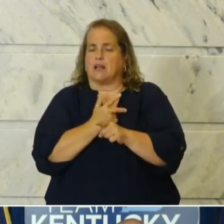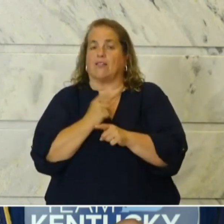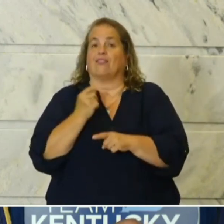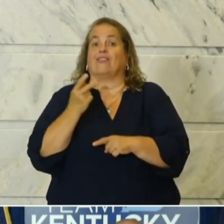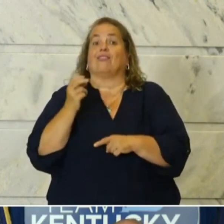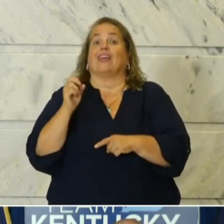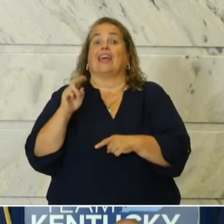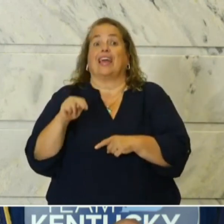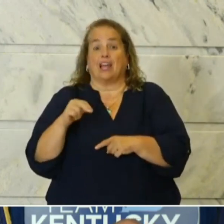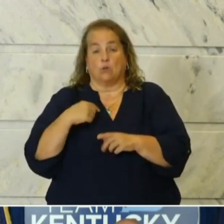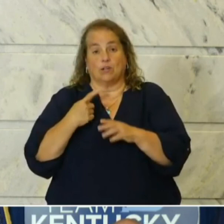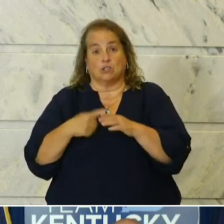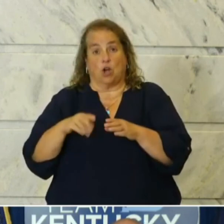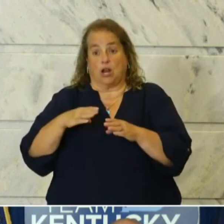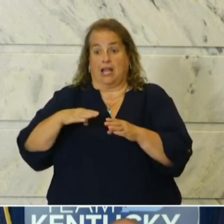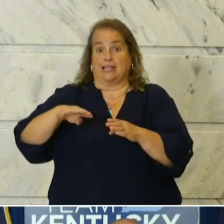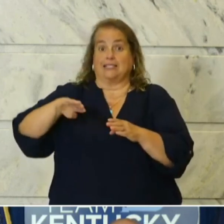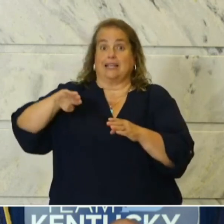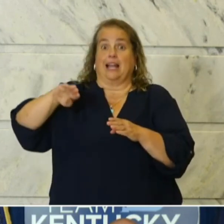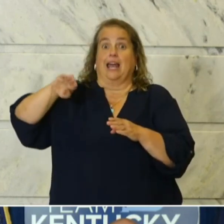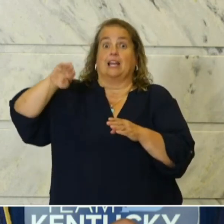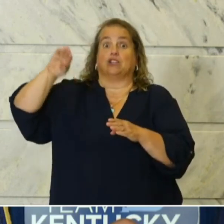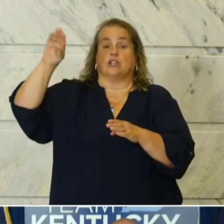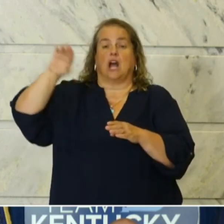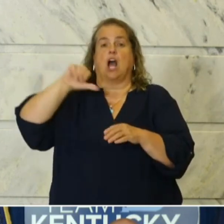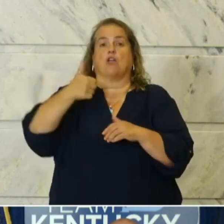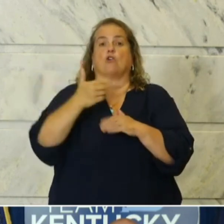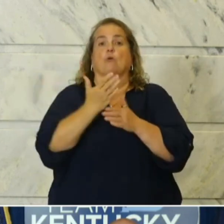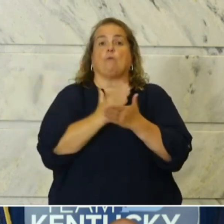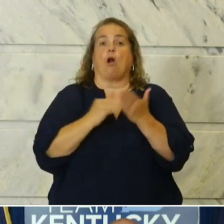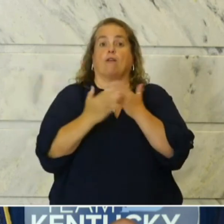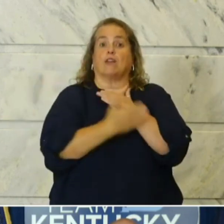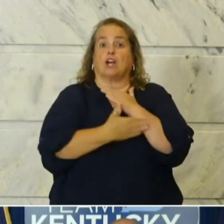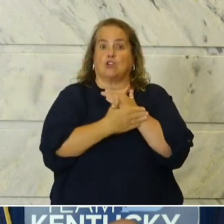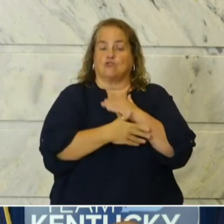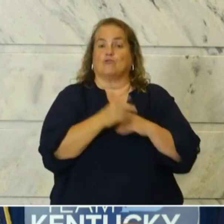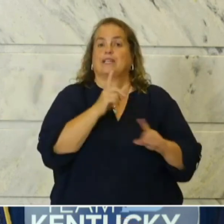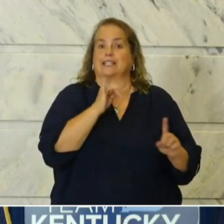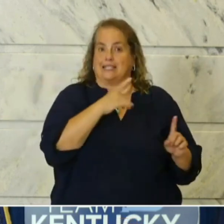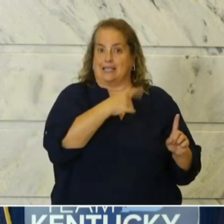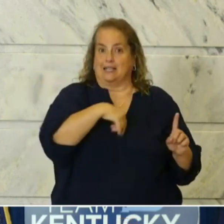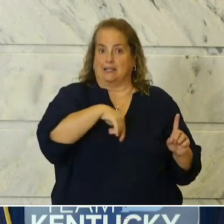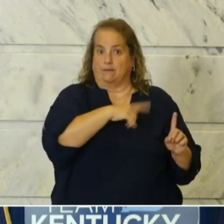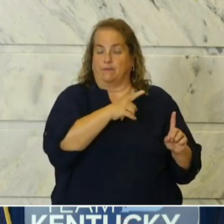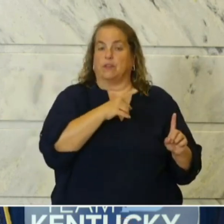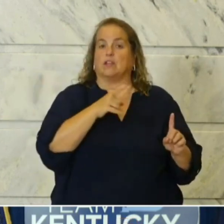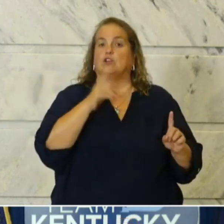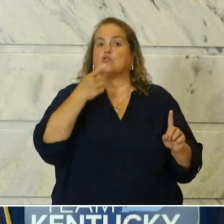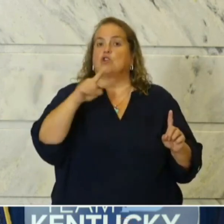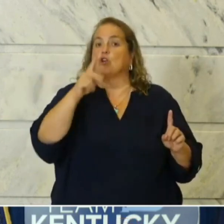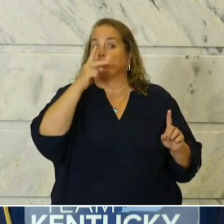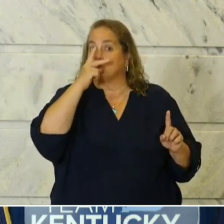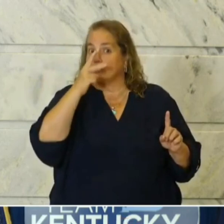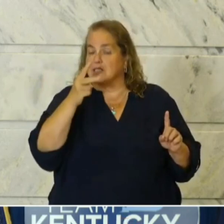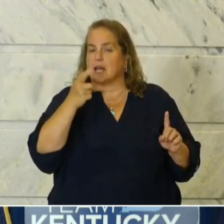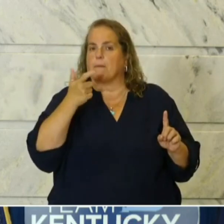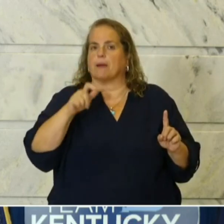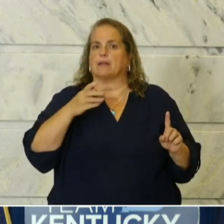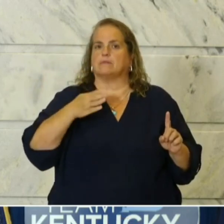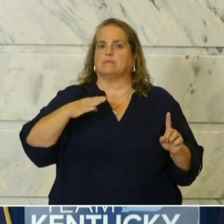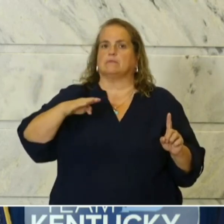started to have the escalation happening in other parts of the country, which was a really bad escalation, you start to see a big climb